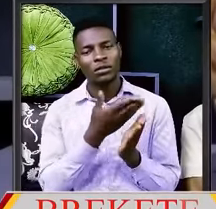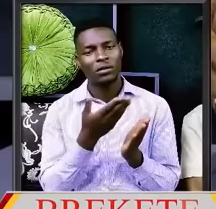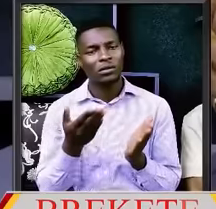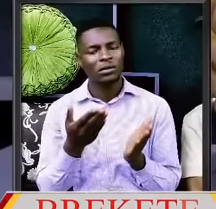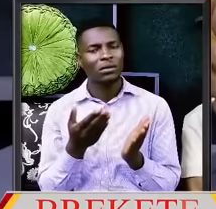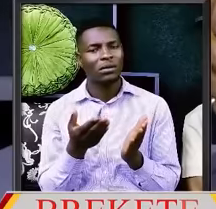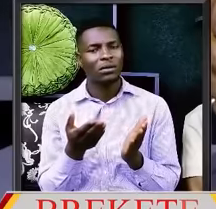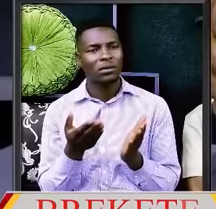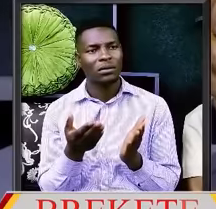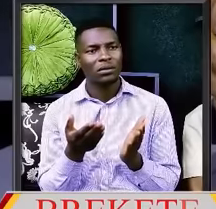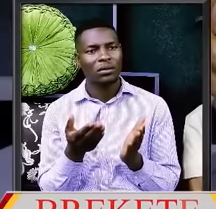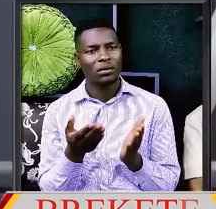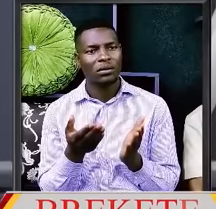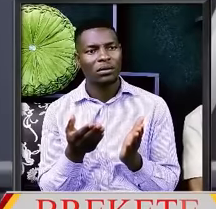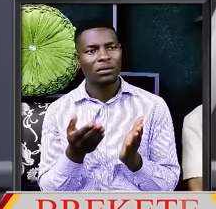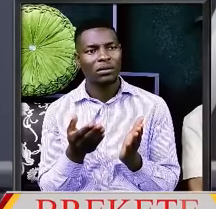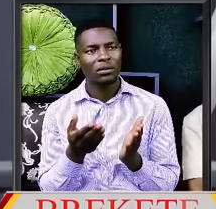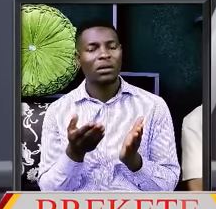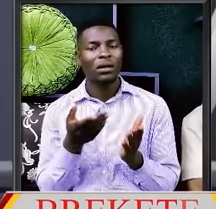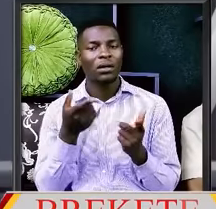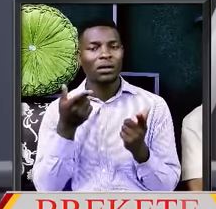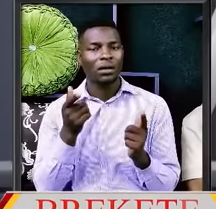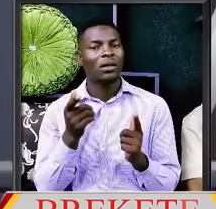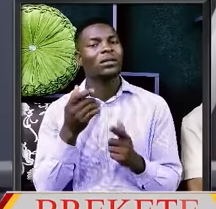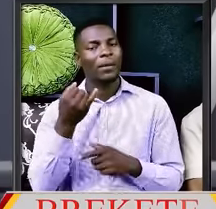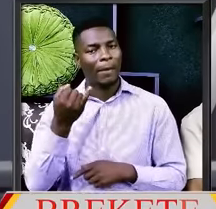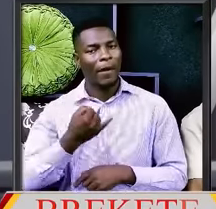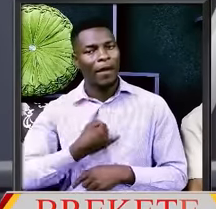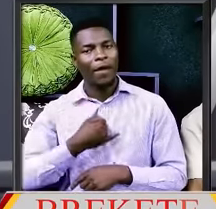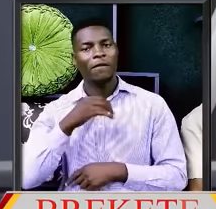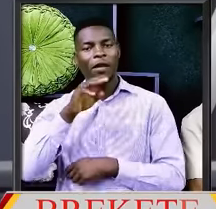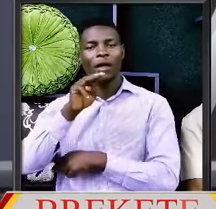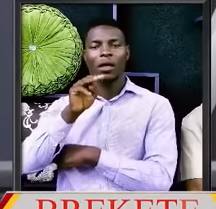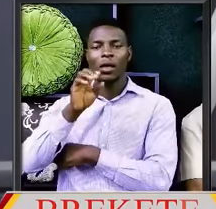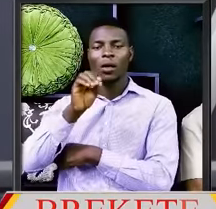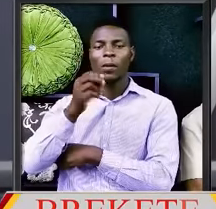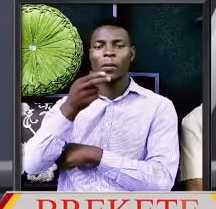invite Mohbad's wife to the studio. Let her come and explain to herself.